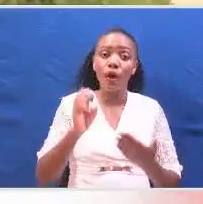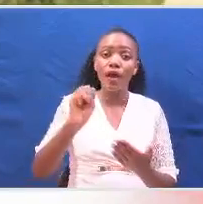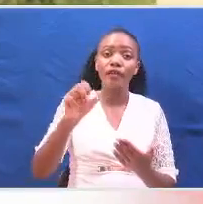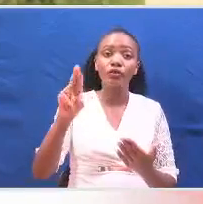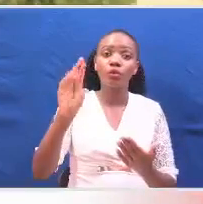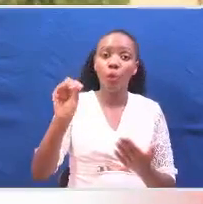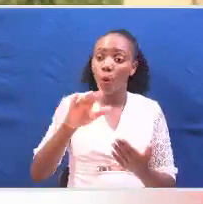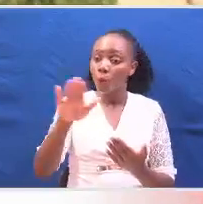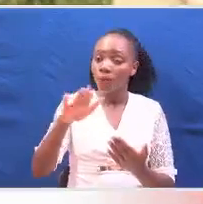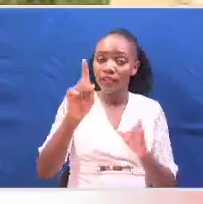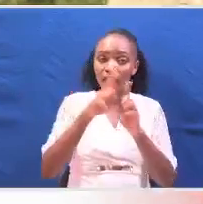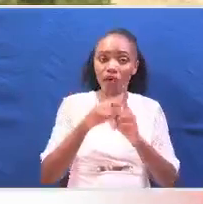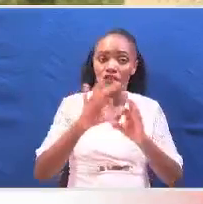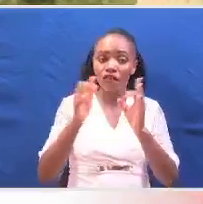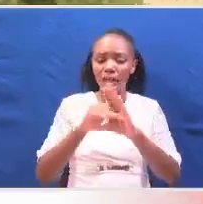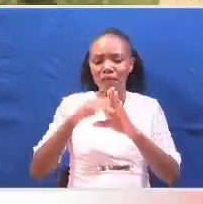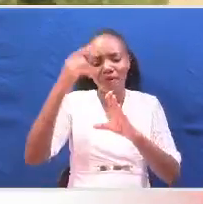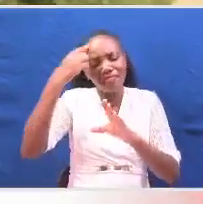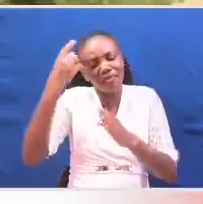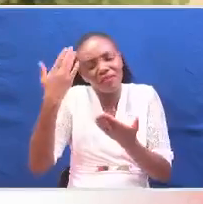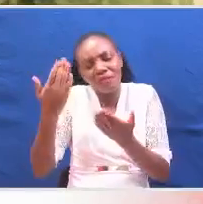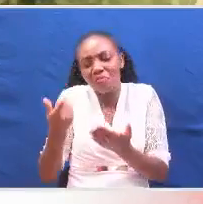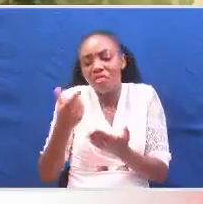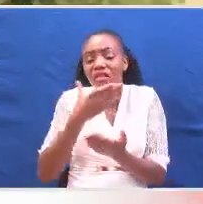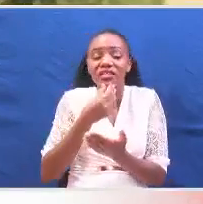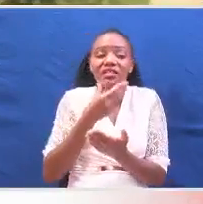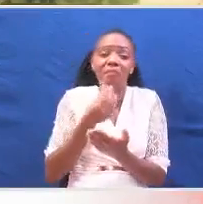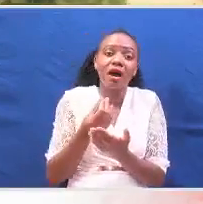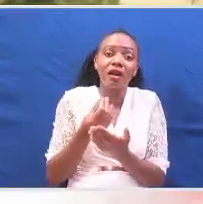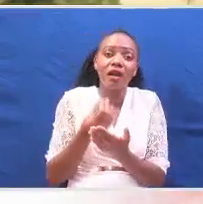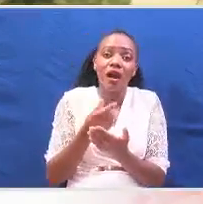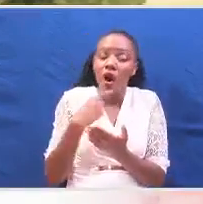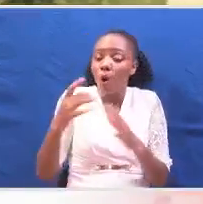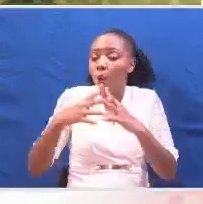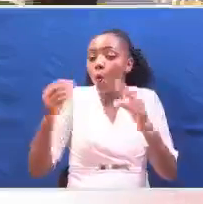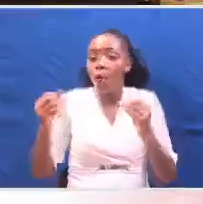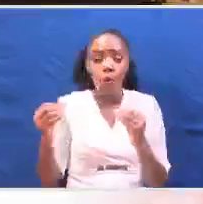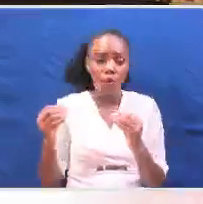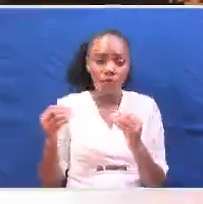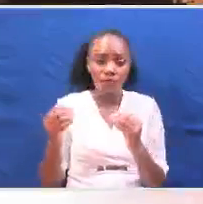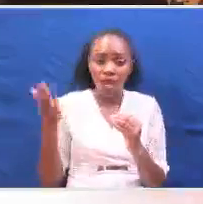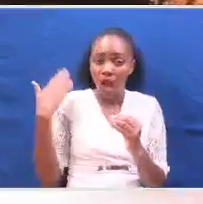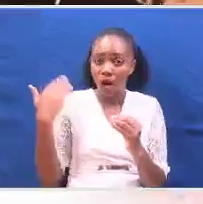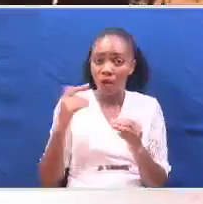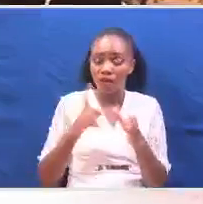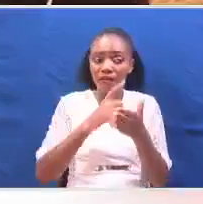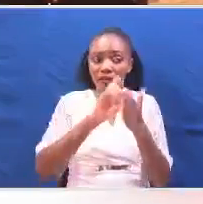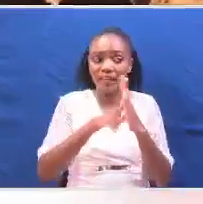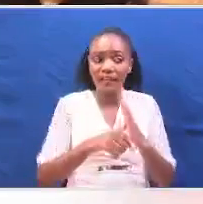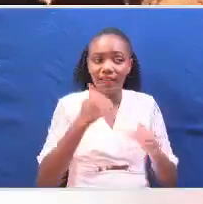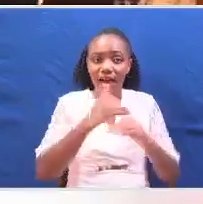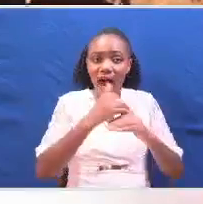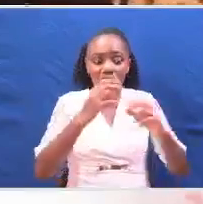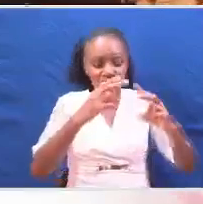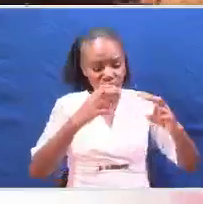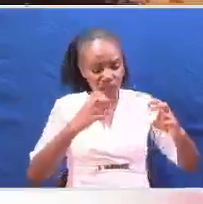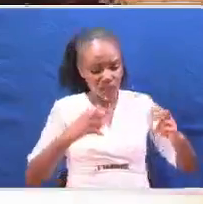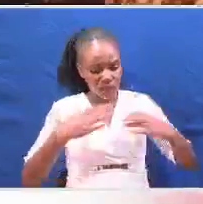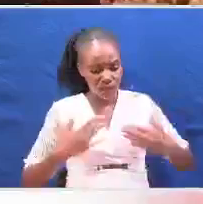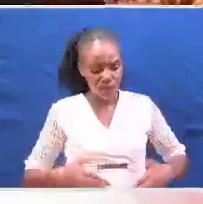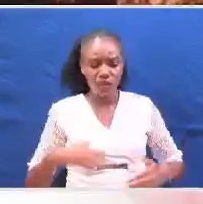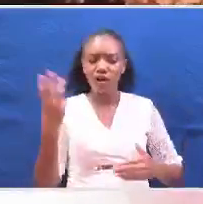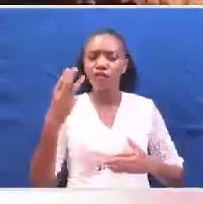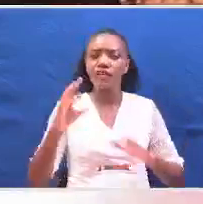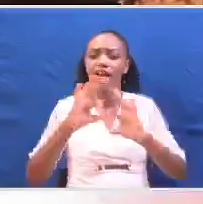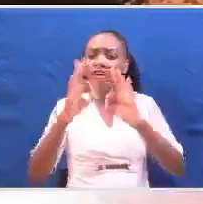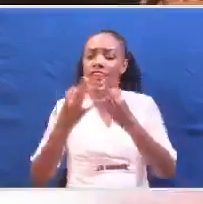ambao wanafamilia walidhani ni yeye alikuwa ametoweka kwa muda fulani kutoka nyumbani. And after exhuming the body on Wednesday, the family